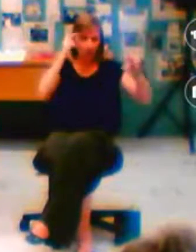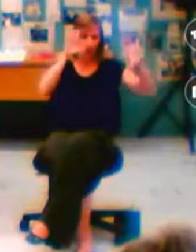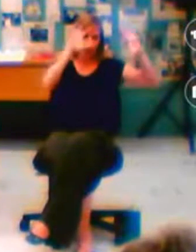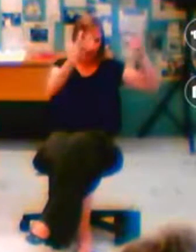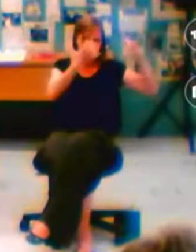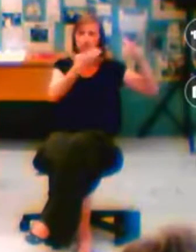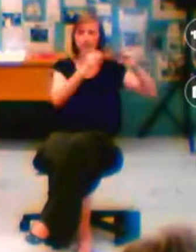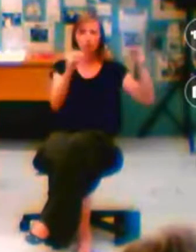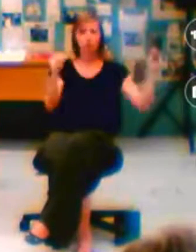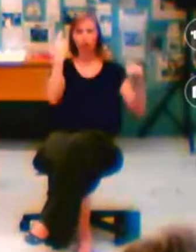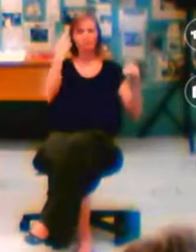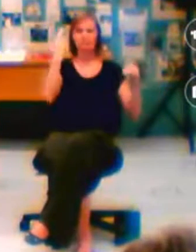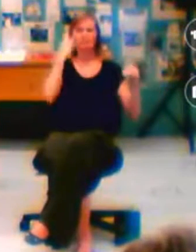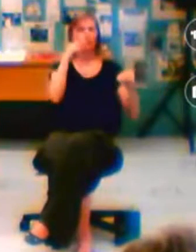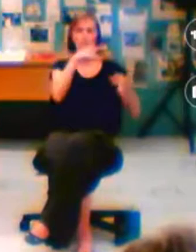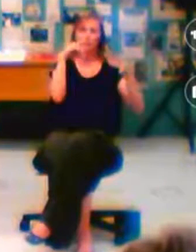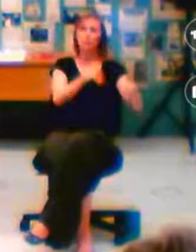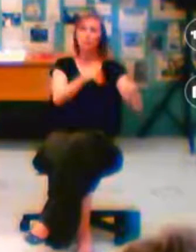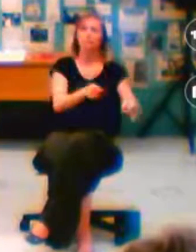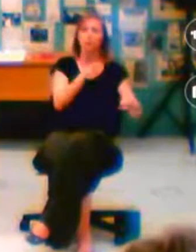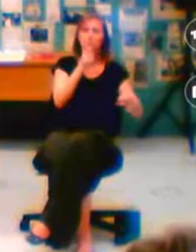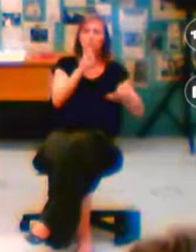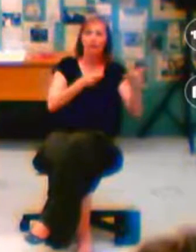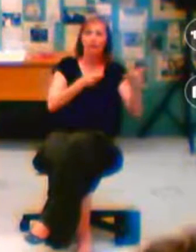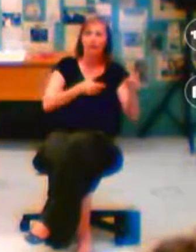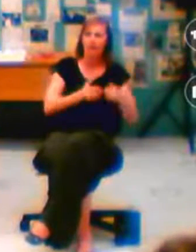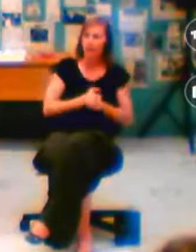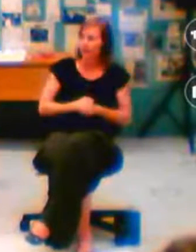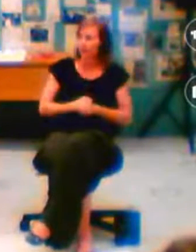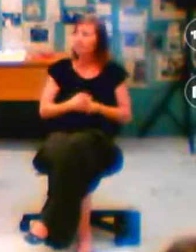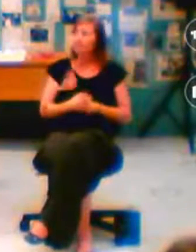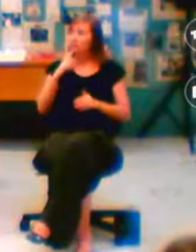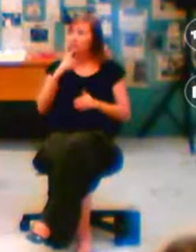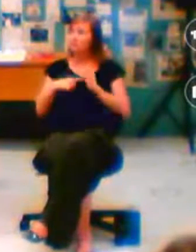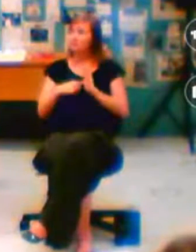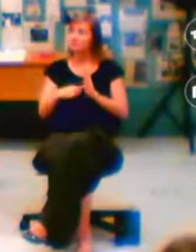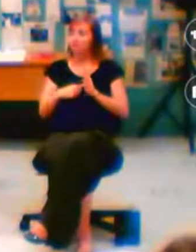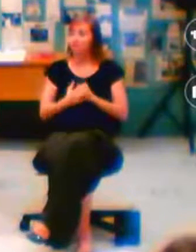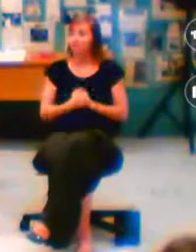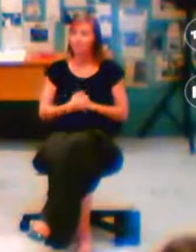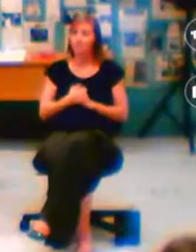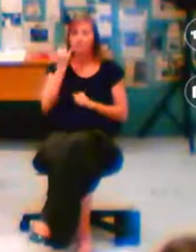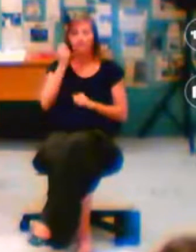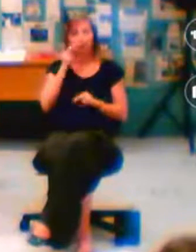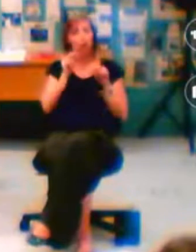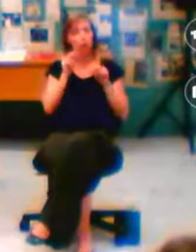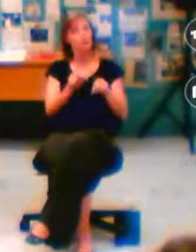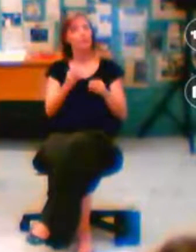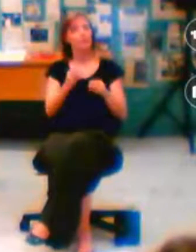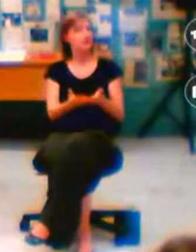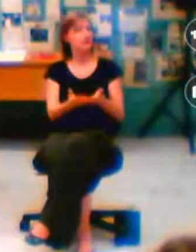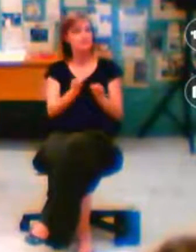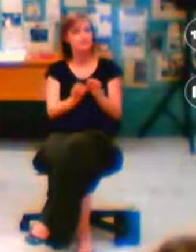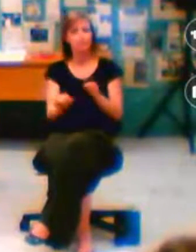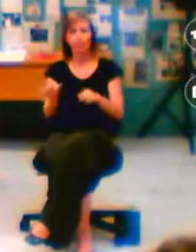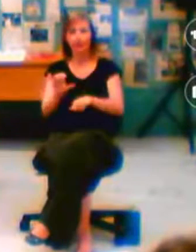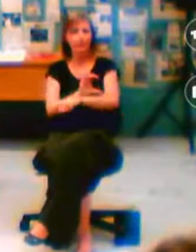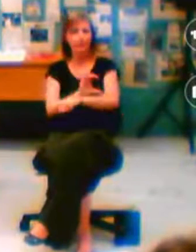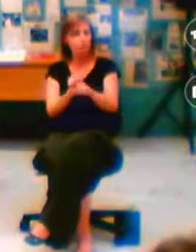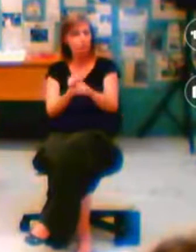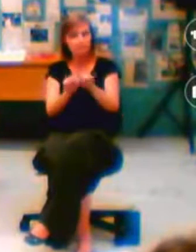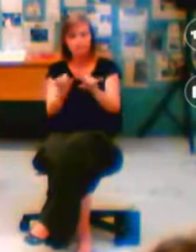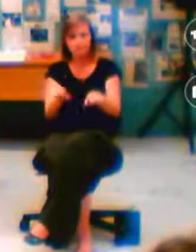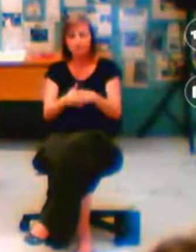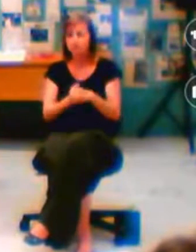so forth, well, in this case, you'll still be paying the executives of Colorado for it. And you'll still be paying for a huge bureaucracy that has